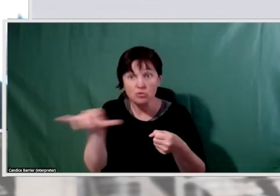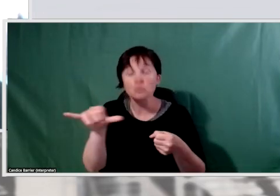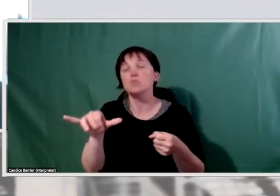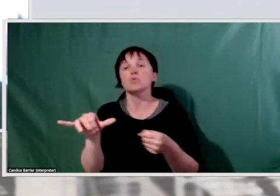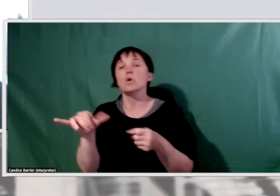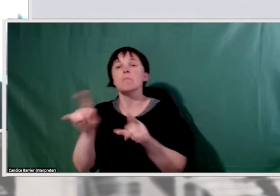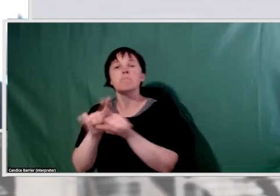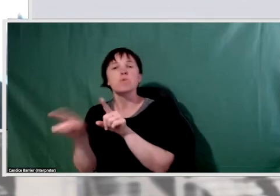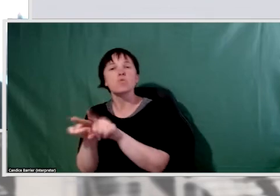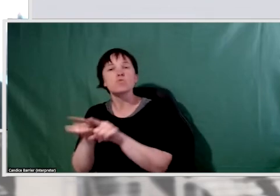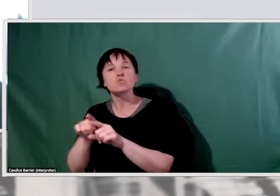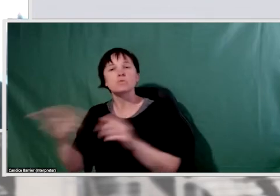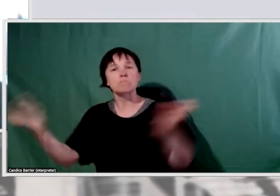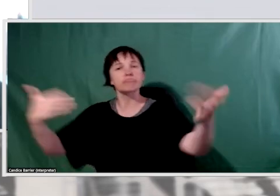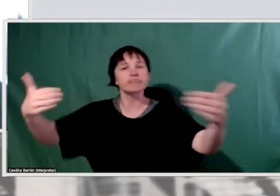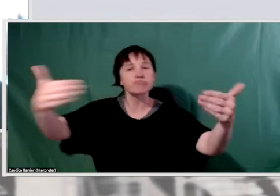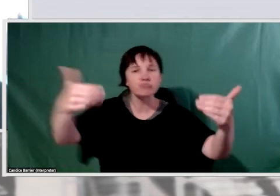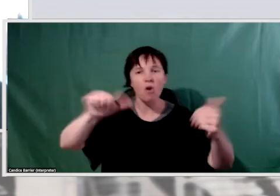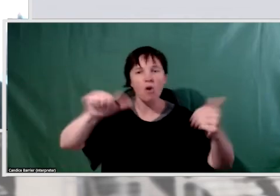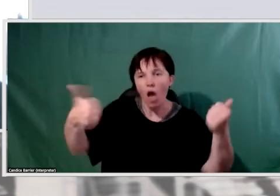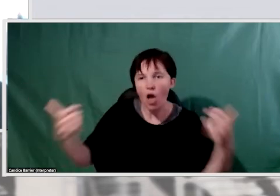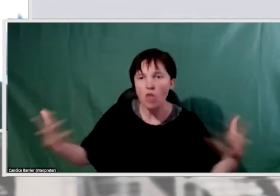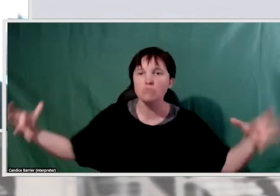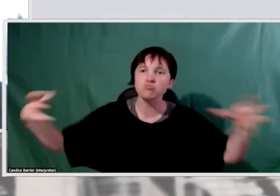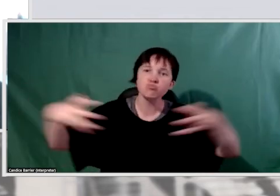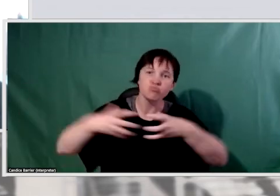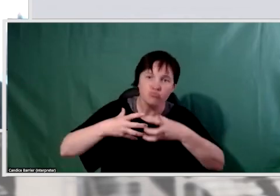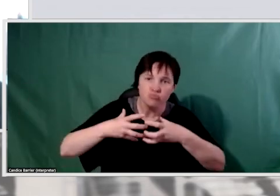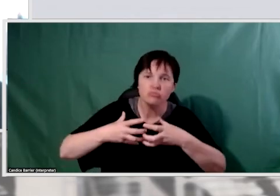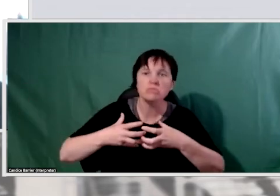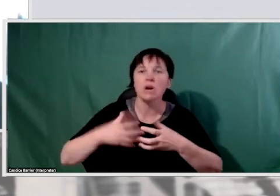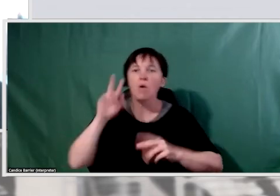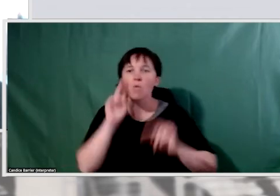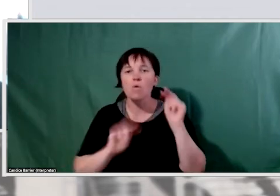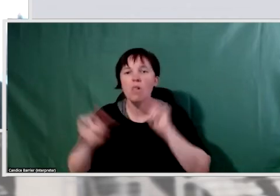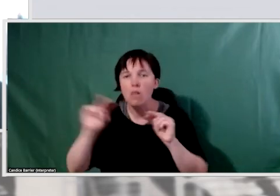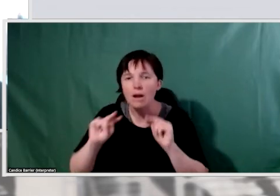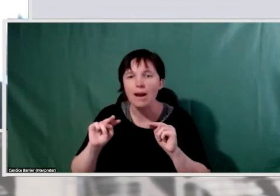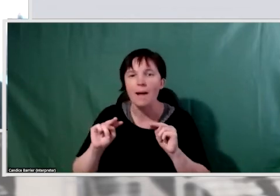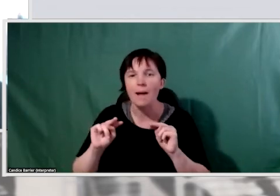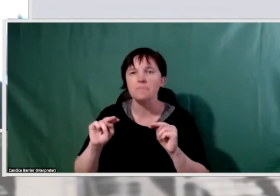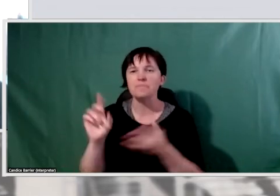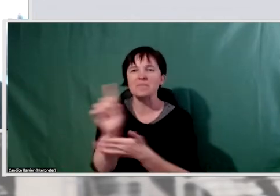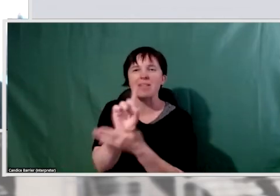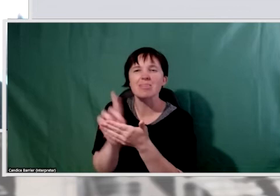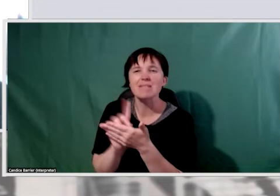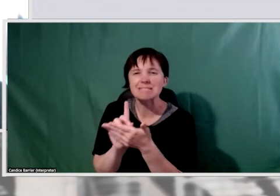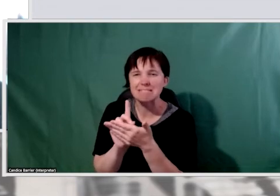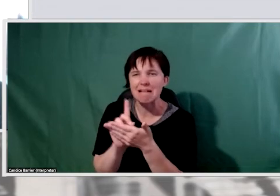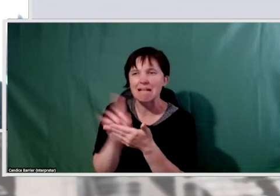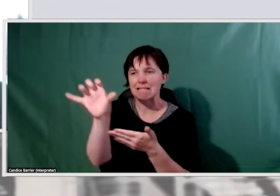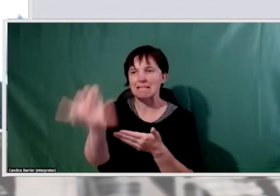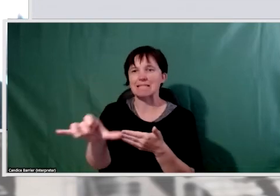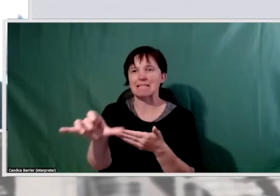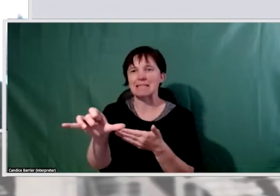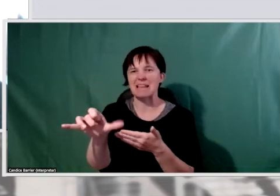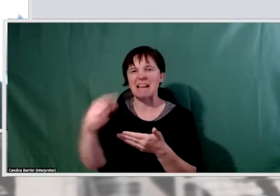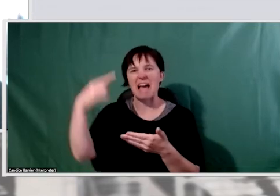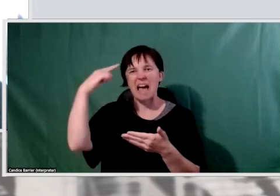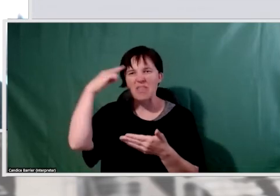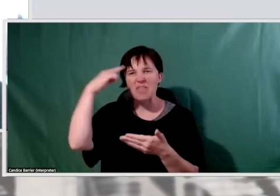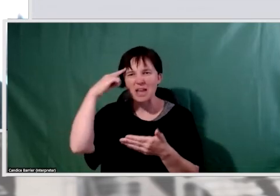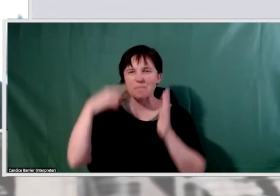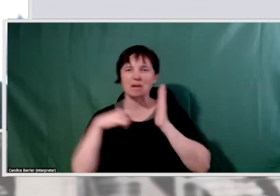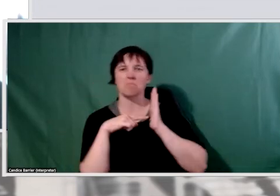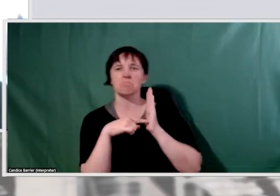also others to join together. And, we're looking at, it's the design in that is going to be, I think, a model